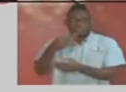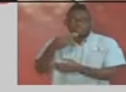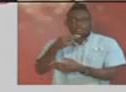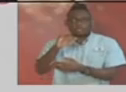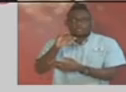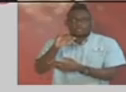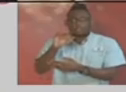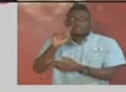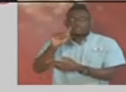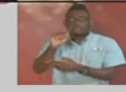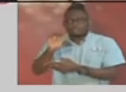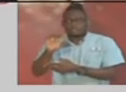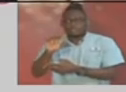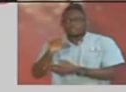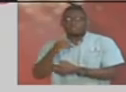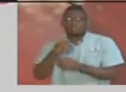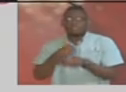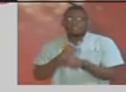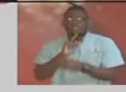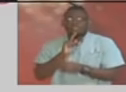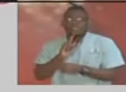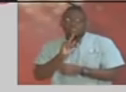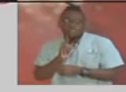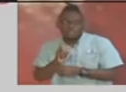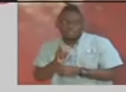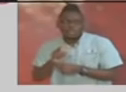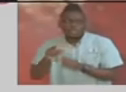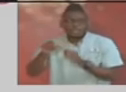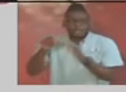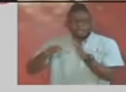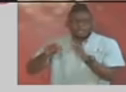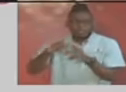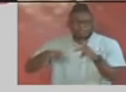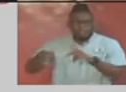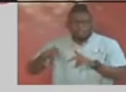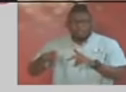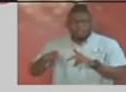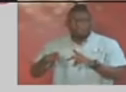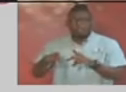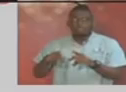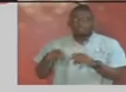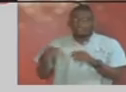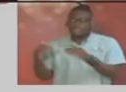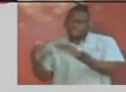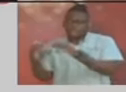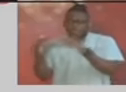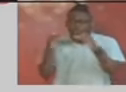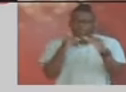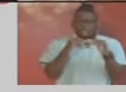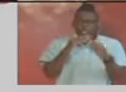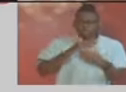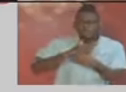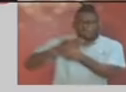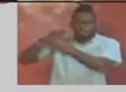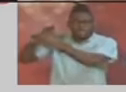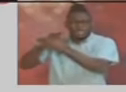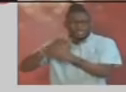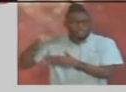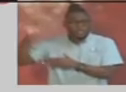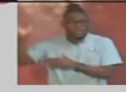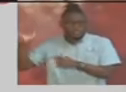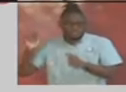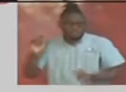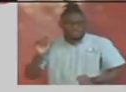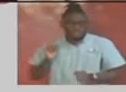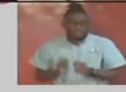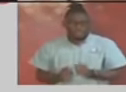take into consideration the smaller size of the island and the way businesses transacted the movement in the island as well when we do the allocation eventually. But that will